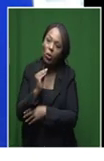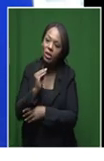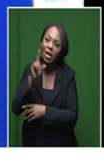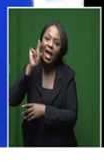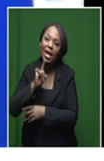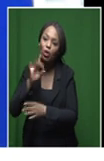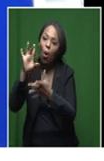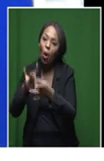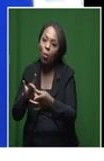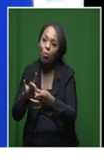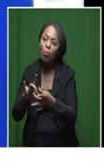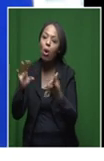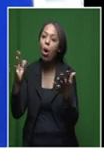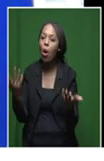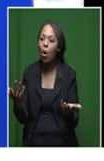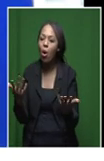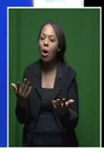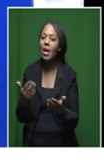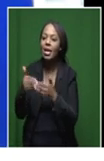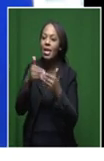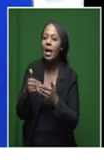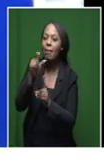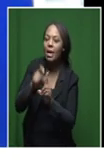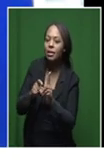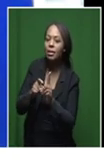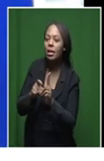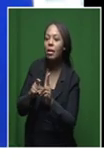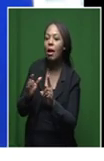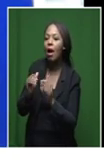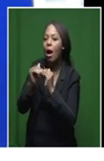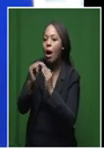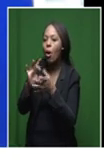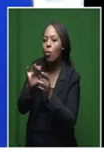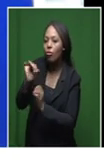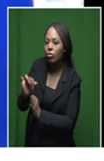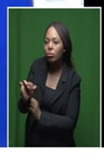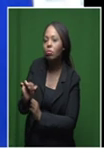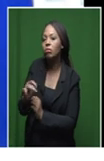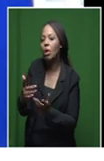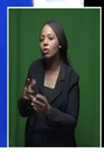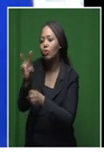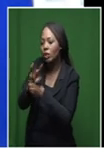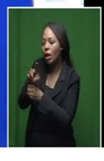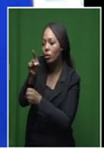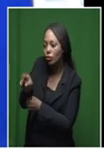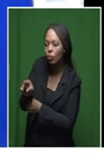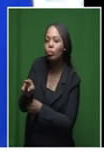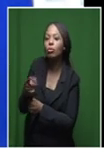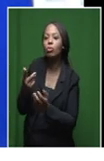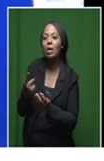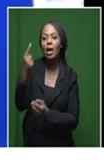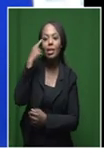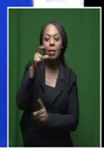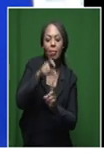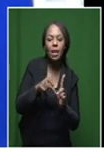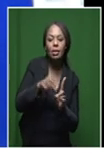home? Would you rather have carers in your house in the event that you can't look after yourself? I think the person themselves must make